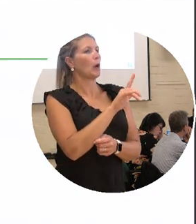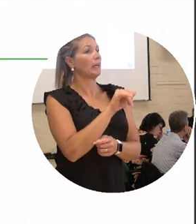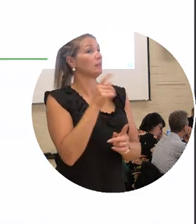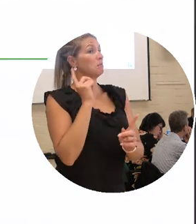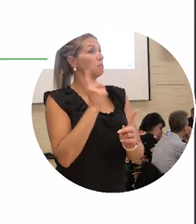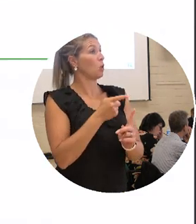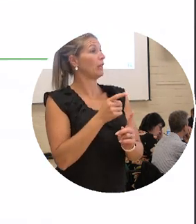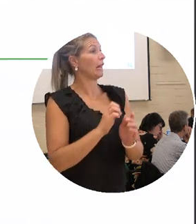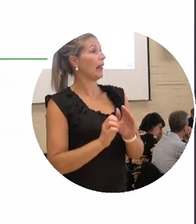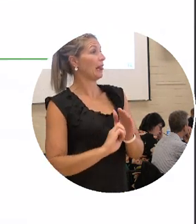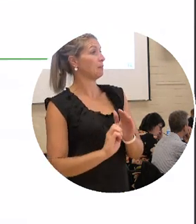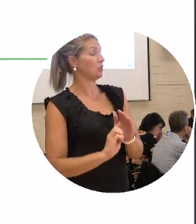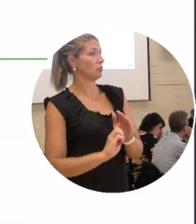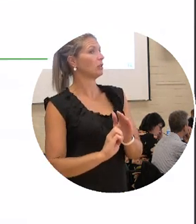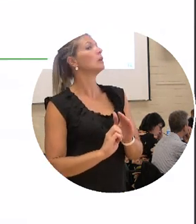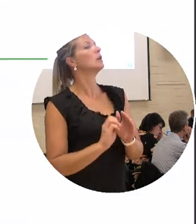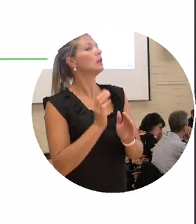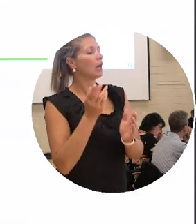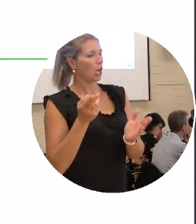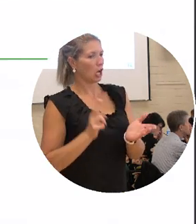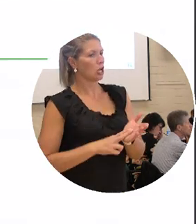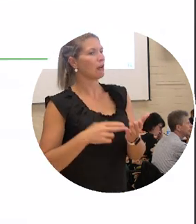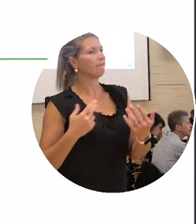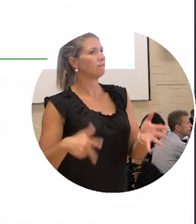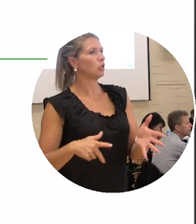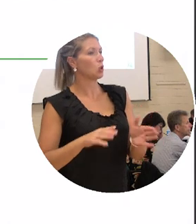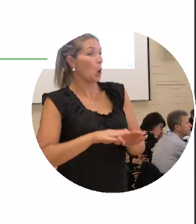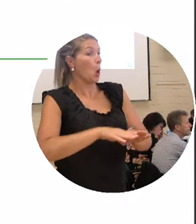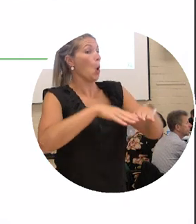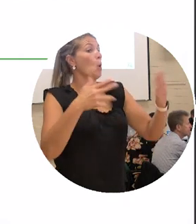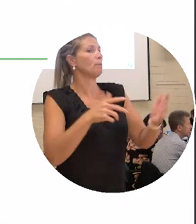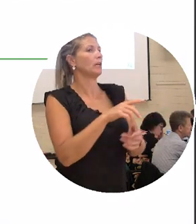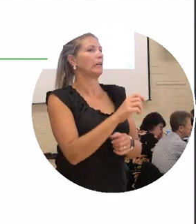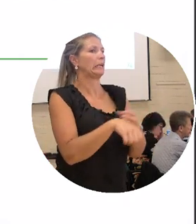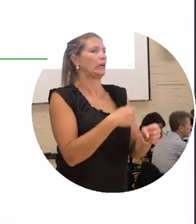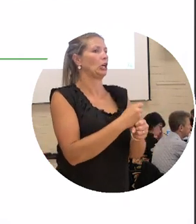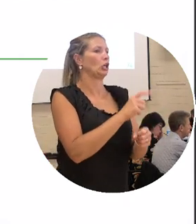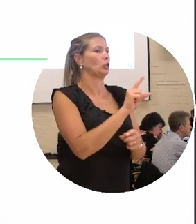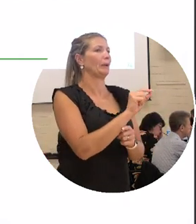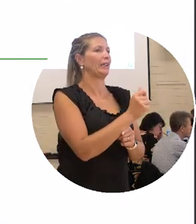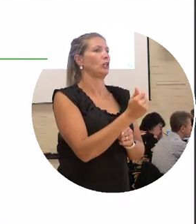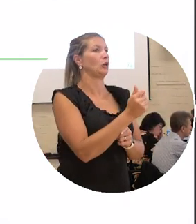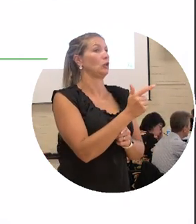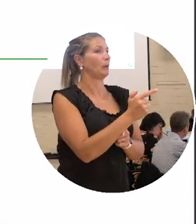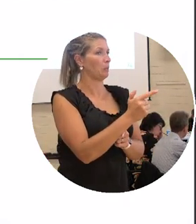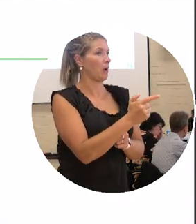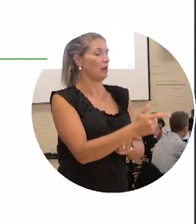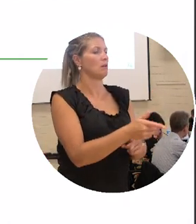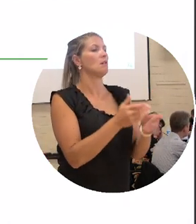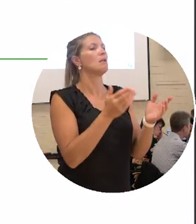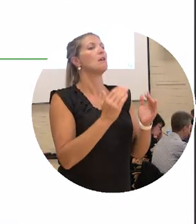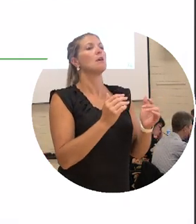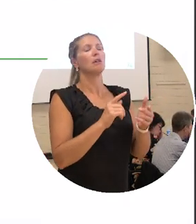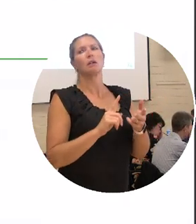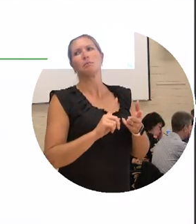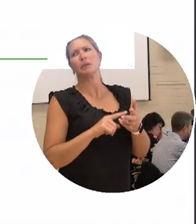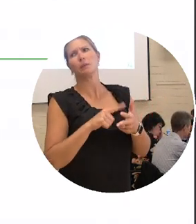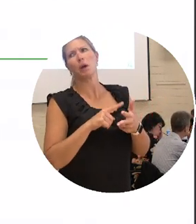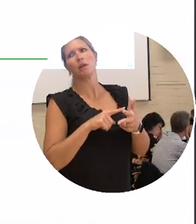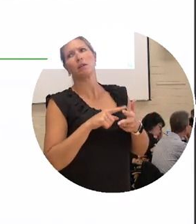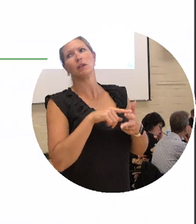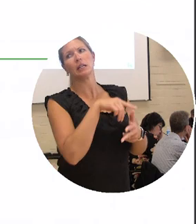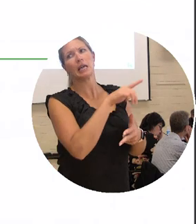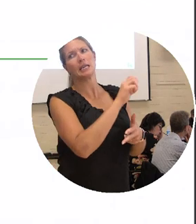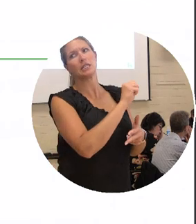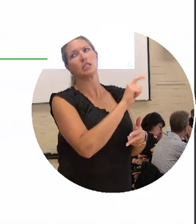opening 2021. St. Albans, likewise, anticipated opening 2021. Gander Academy,